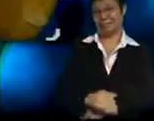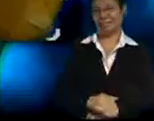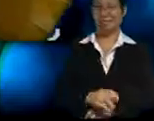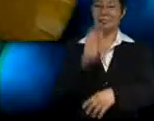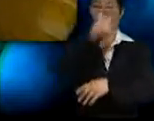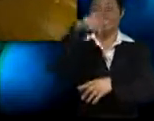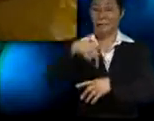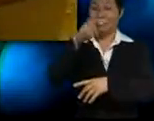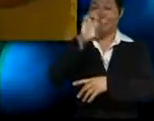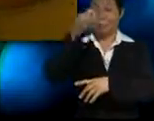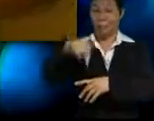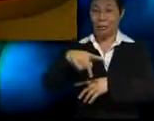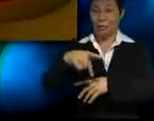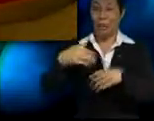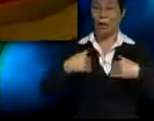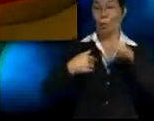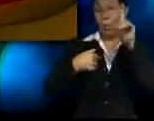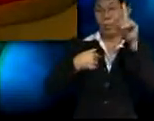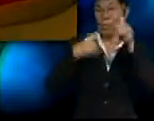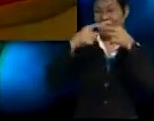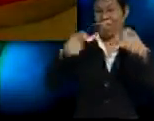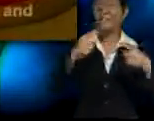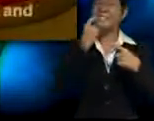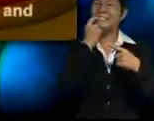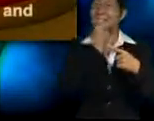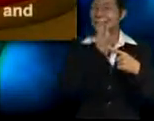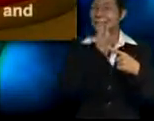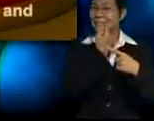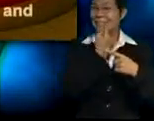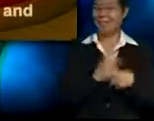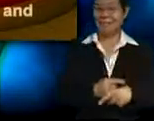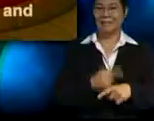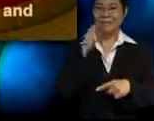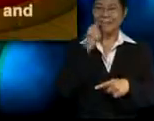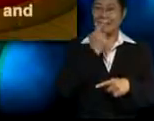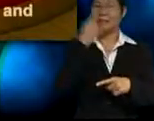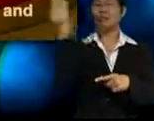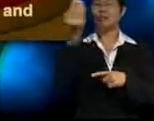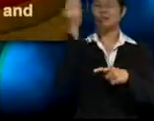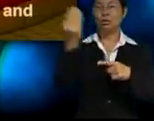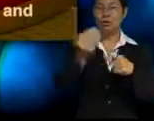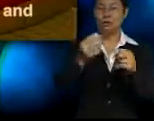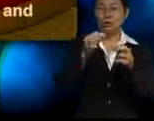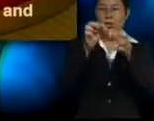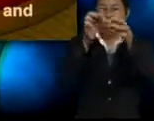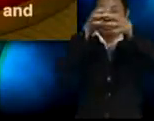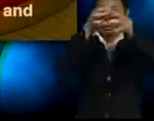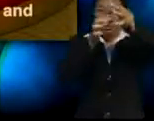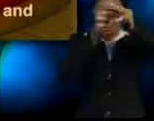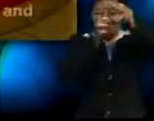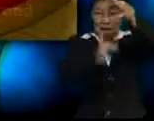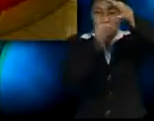Reptiles often have one type of teeth. Their teeth are usually cone-shaped and